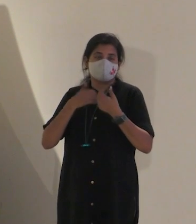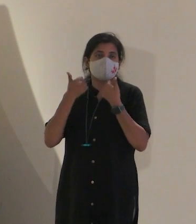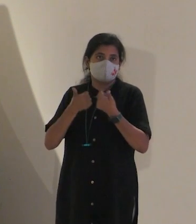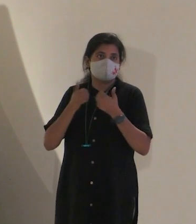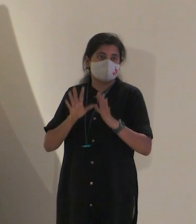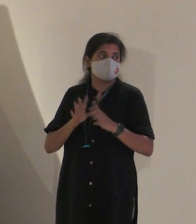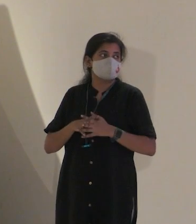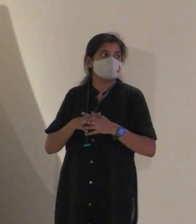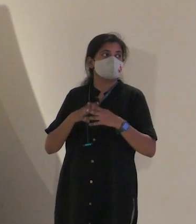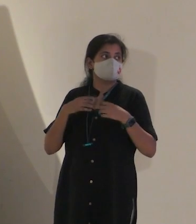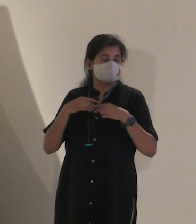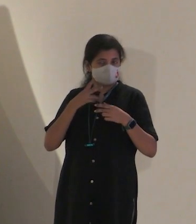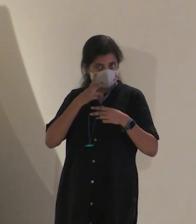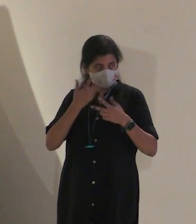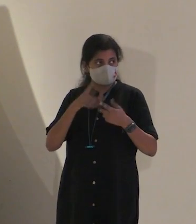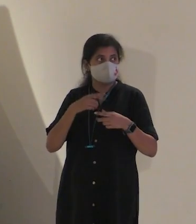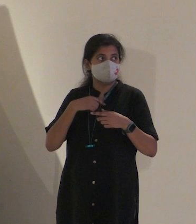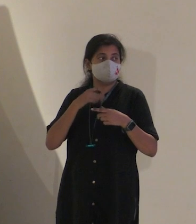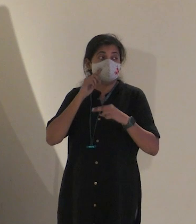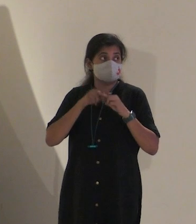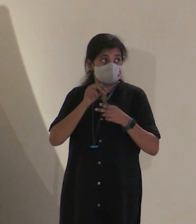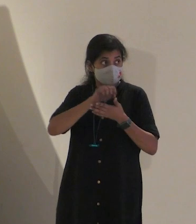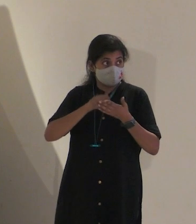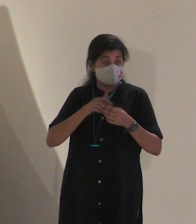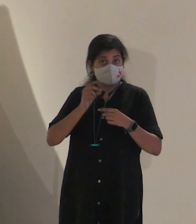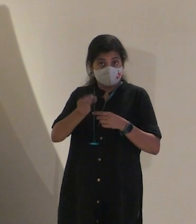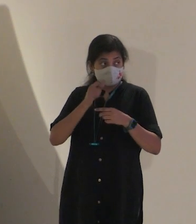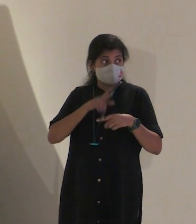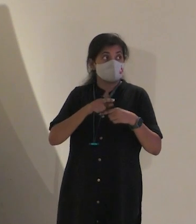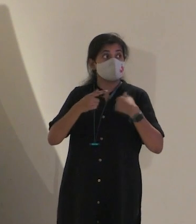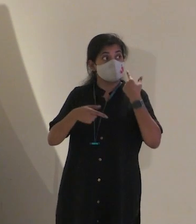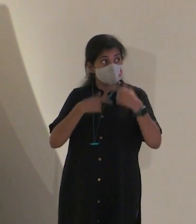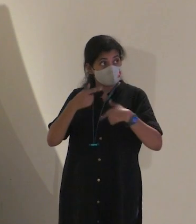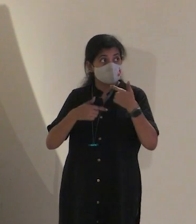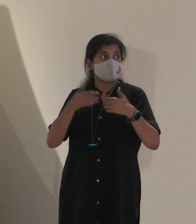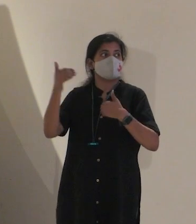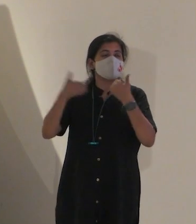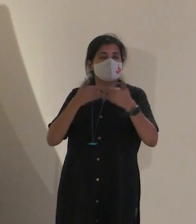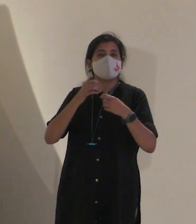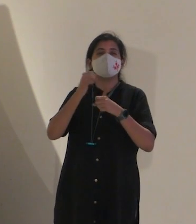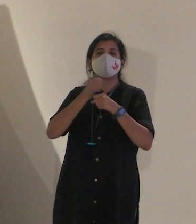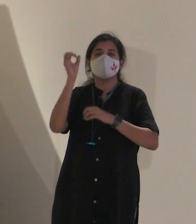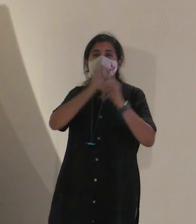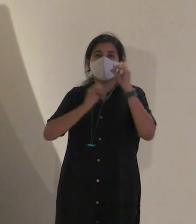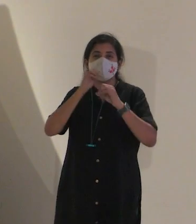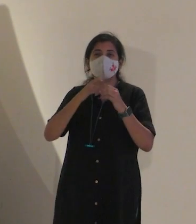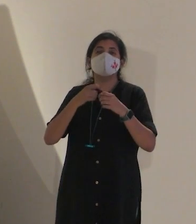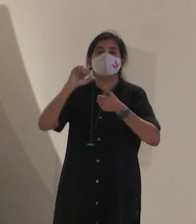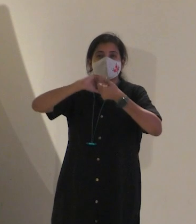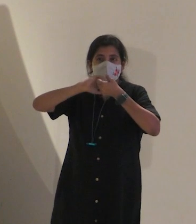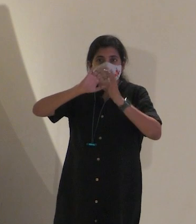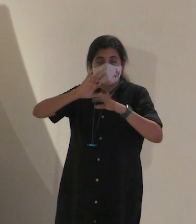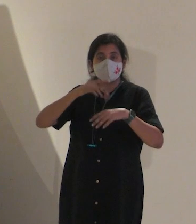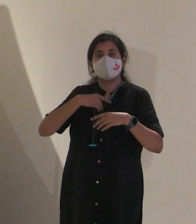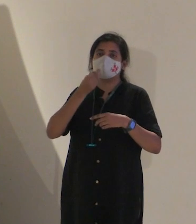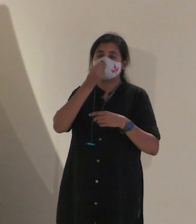say that we are in the right path. We are getting regular footfalls thanks to Google reviews. So it's a mix of what we do